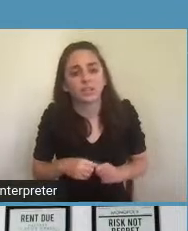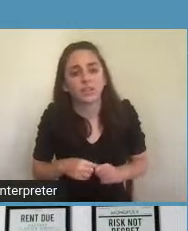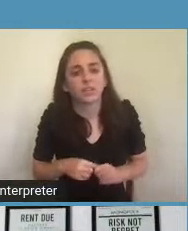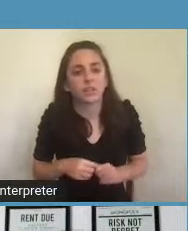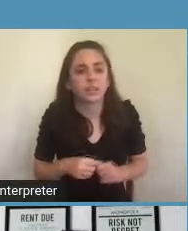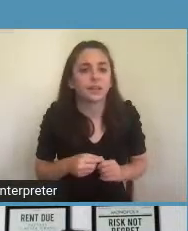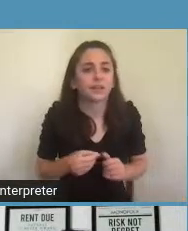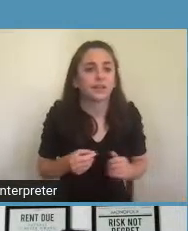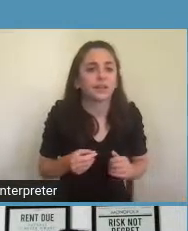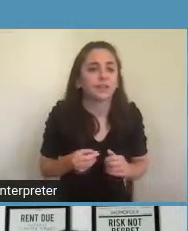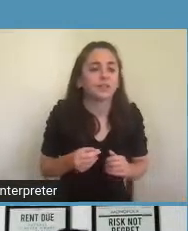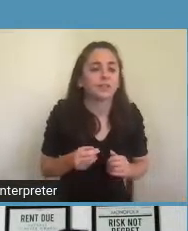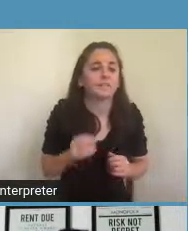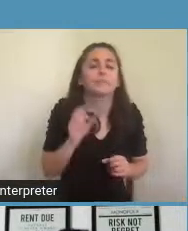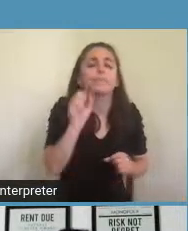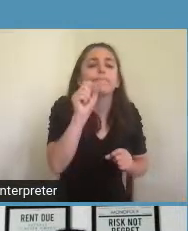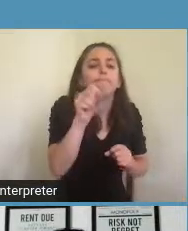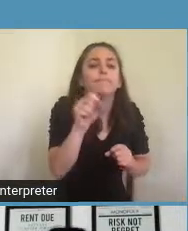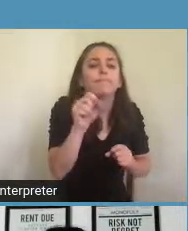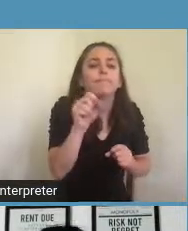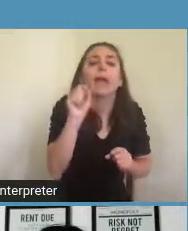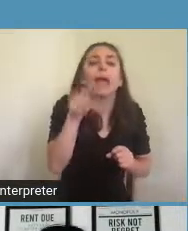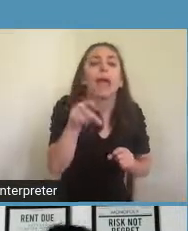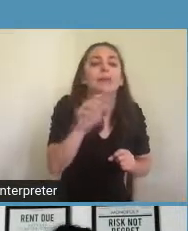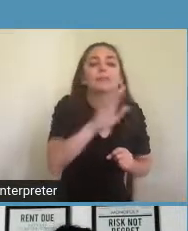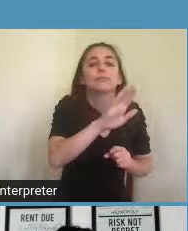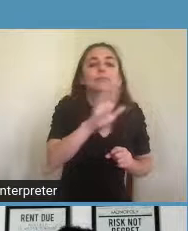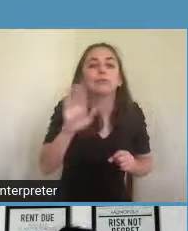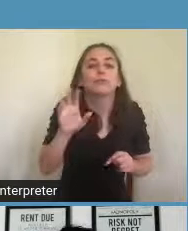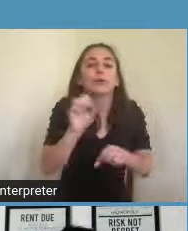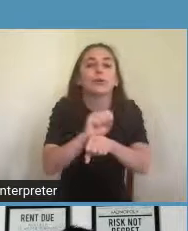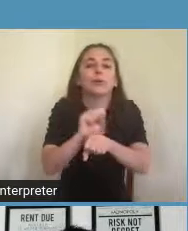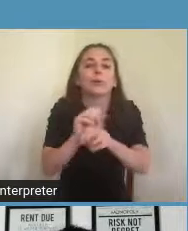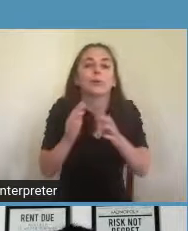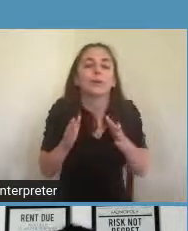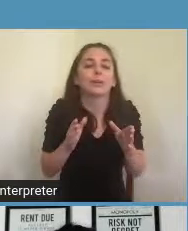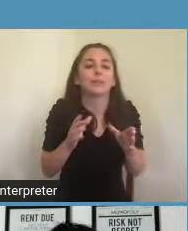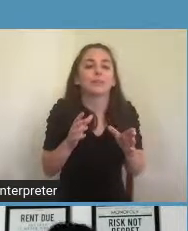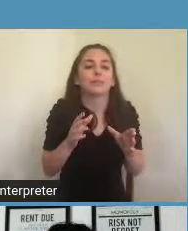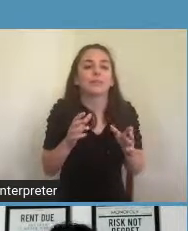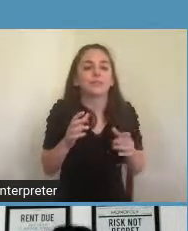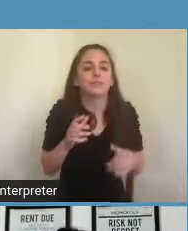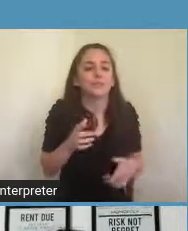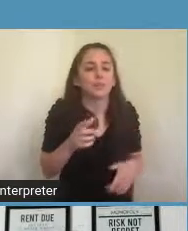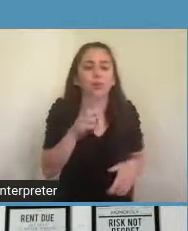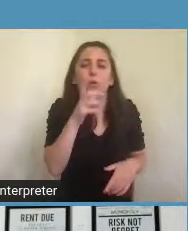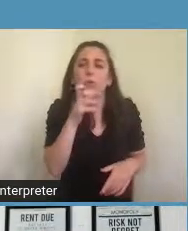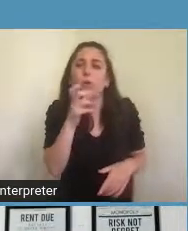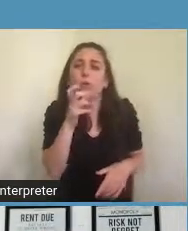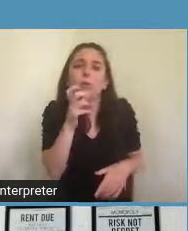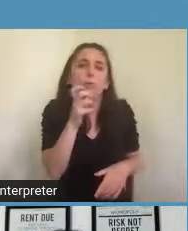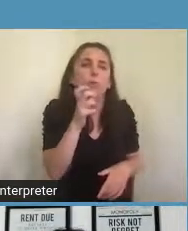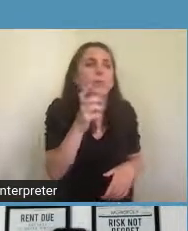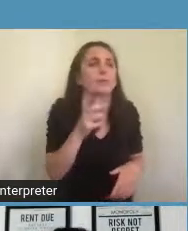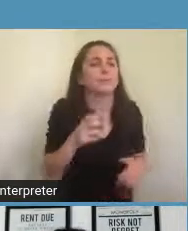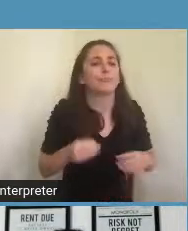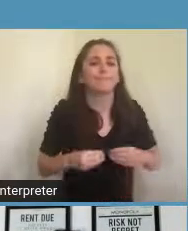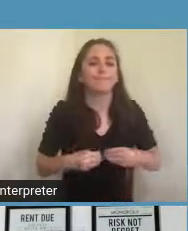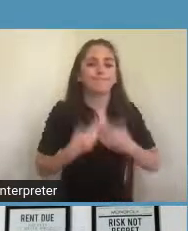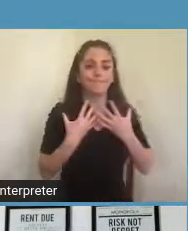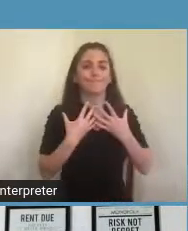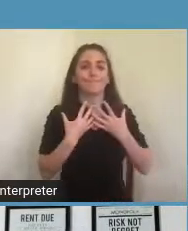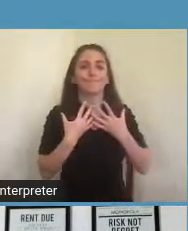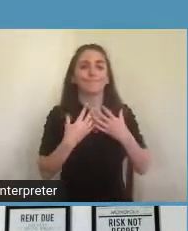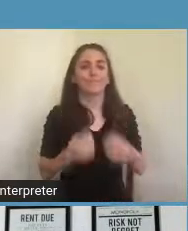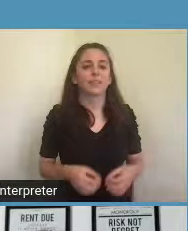again, is even asking them, okay, who do you follow for professional inspiration or inspiration generally?